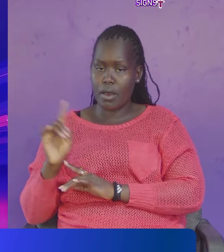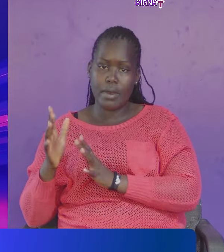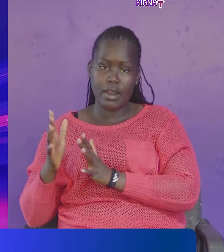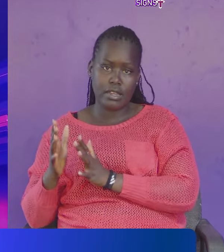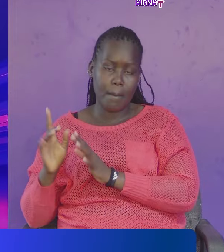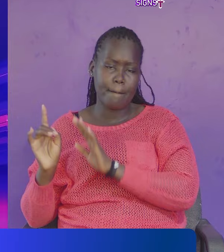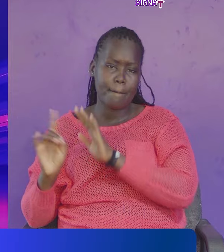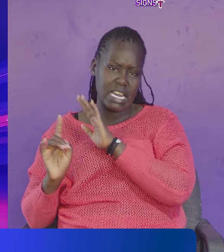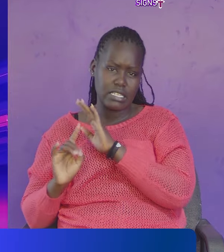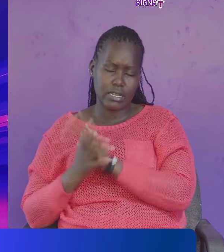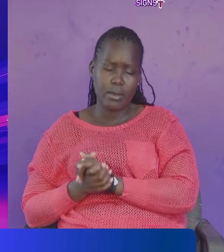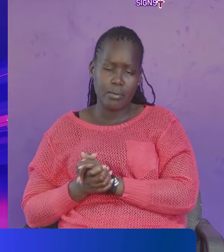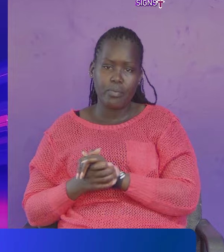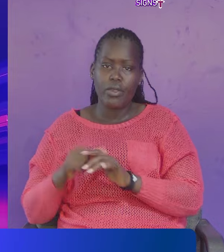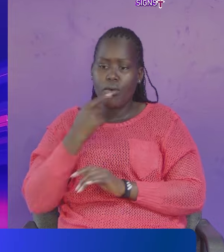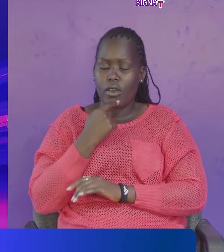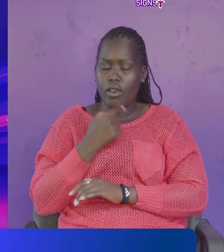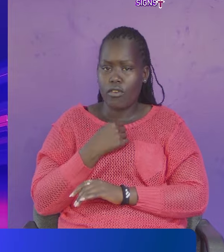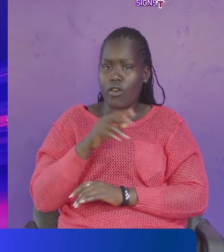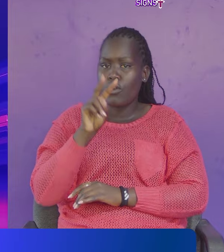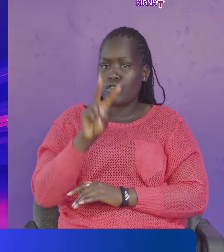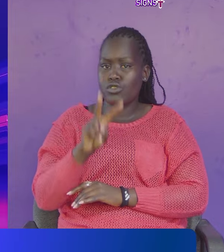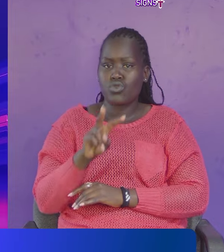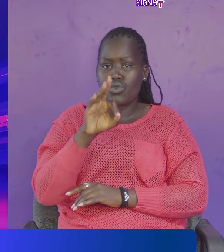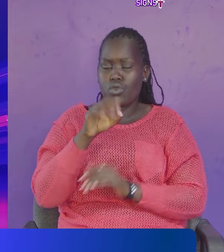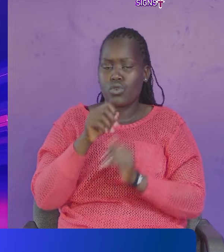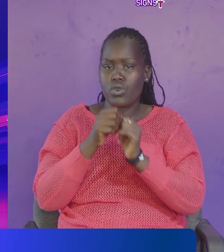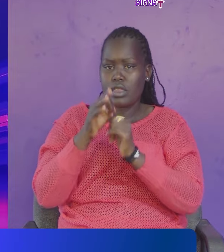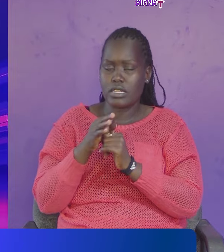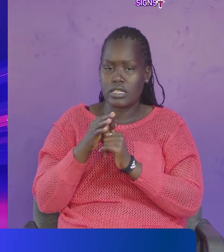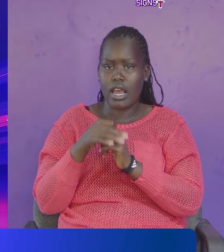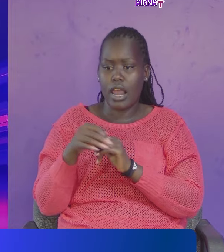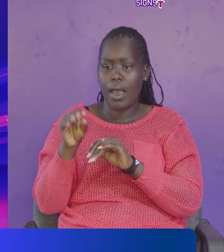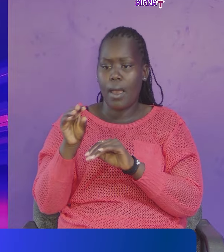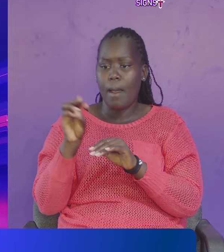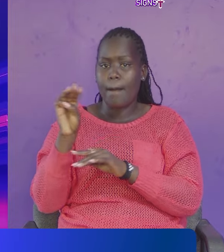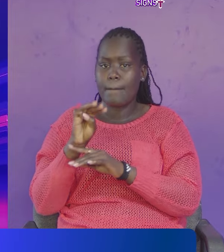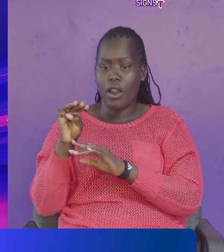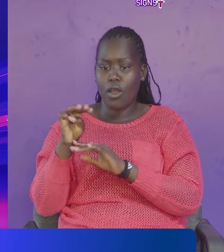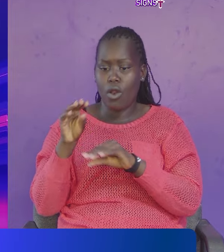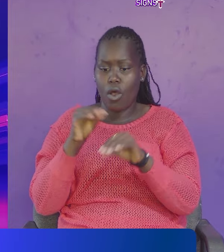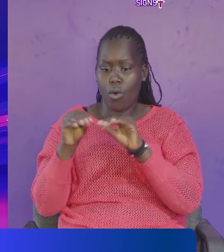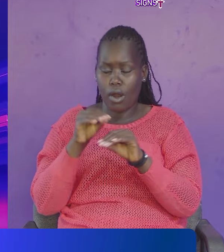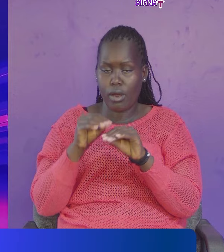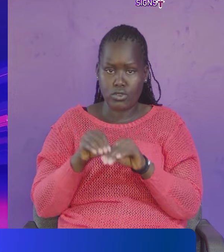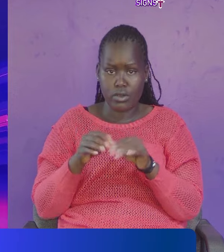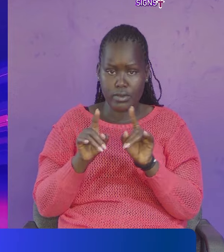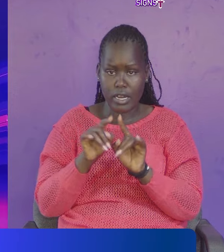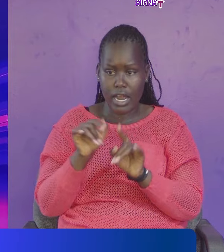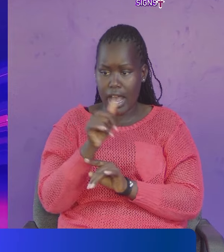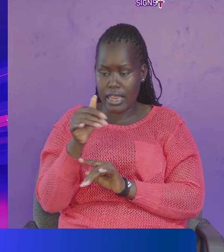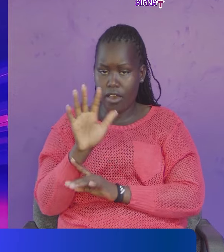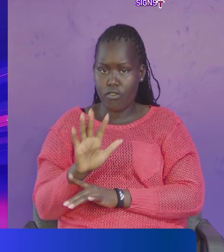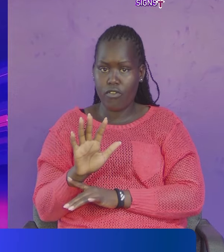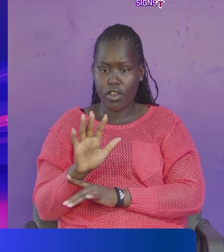Kidero acquitted 213 million corruption charge, and court rules that former Nairobi governor and 5 others have no case